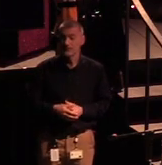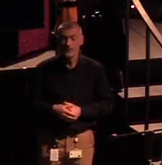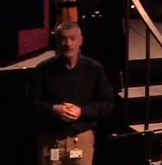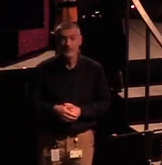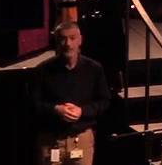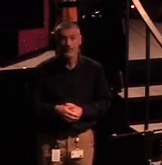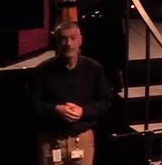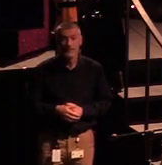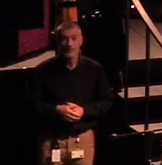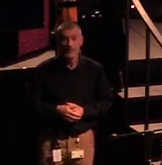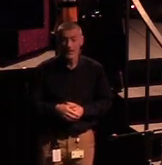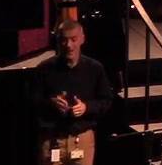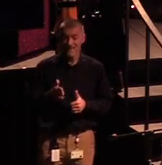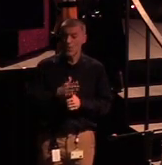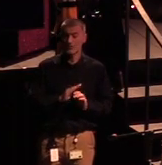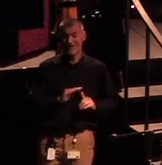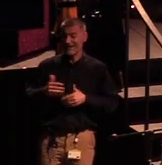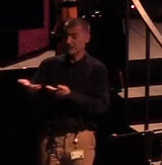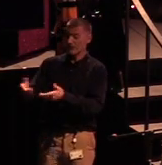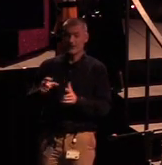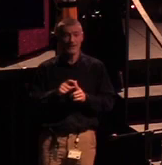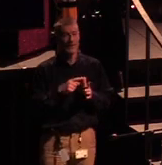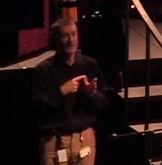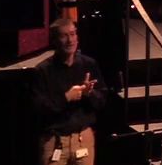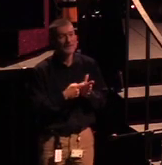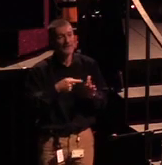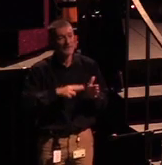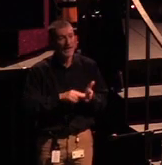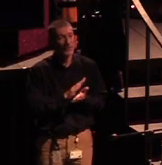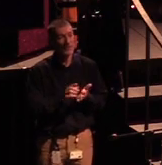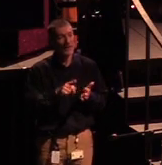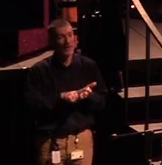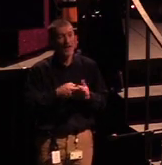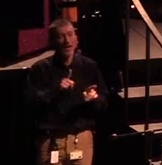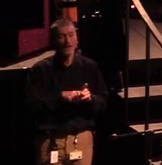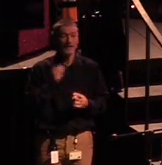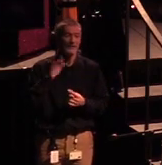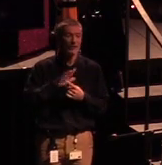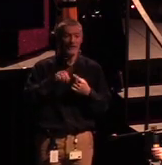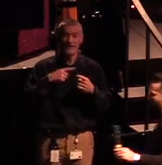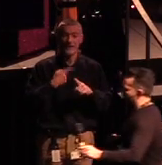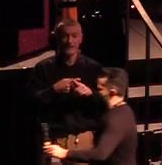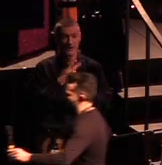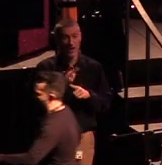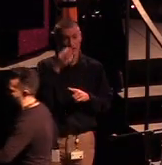so first of all can introduce Deron Henley who's a chief executive forum Arts Council England thank you